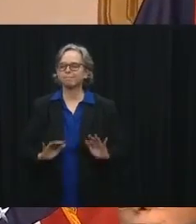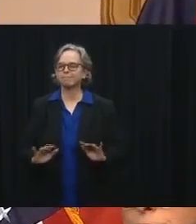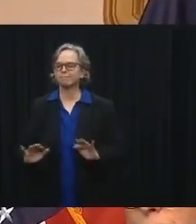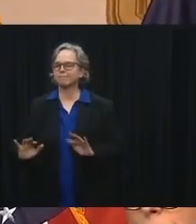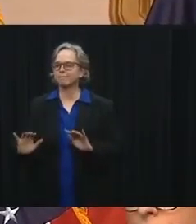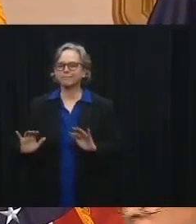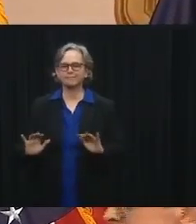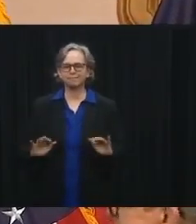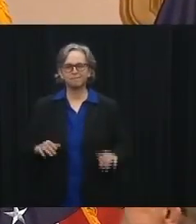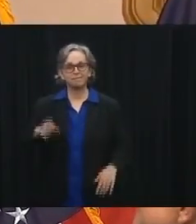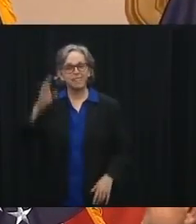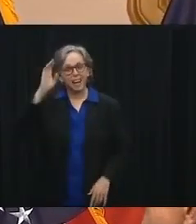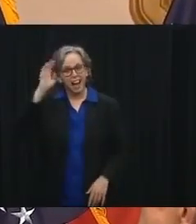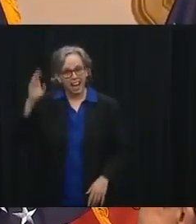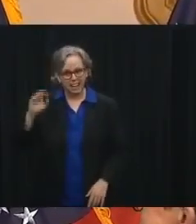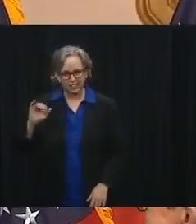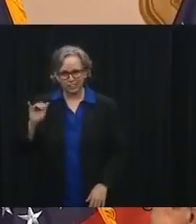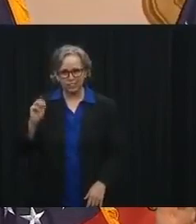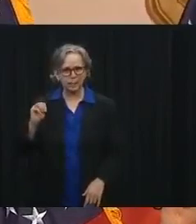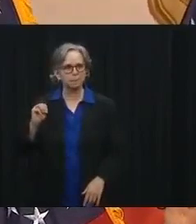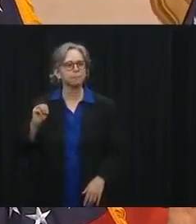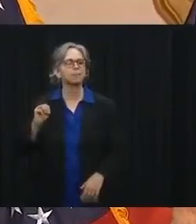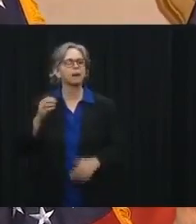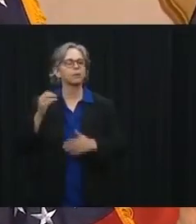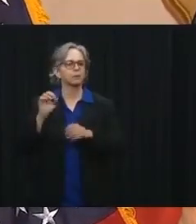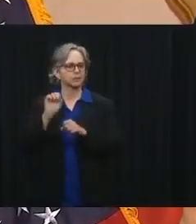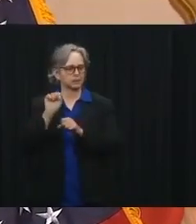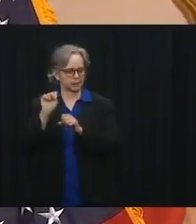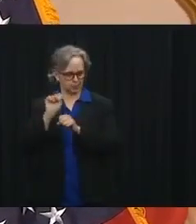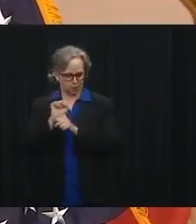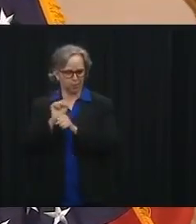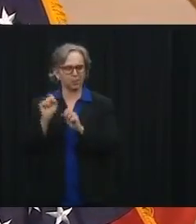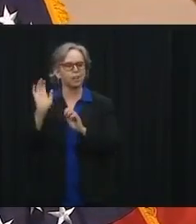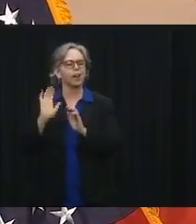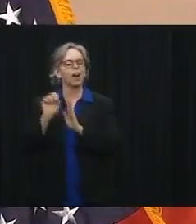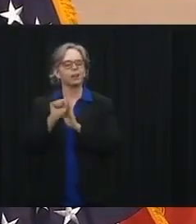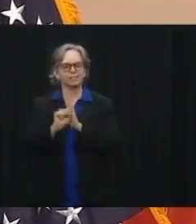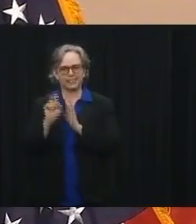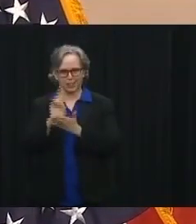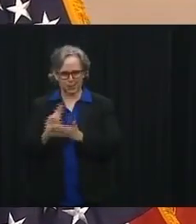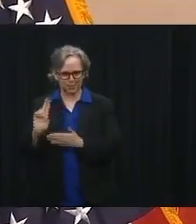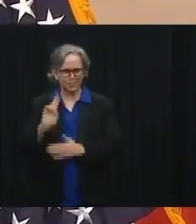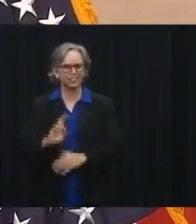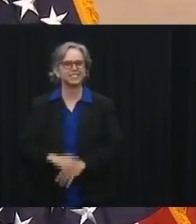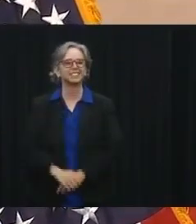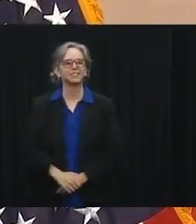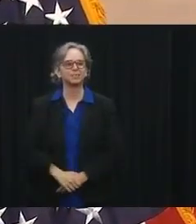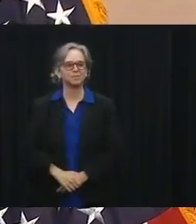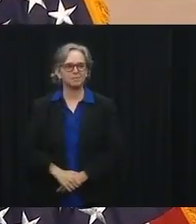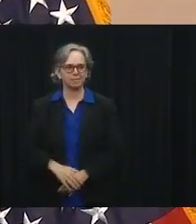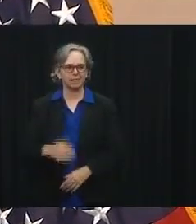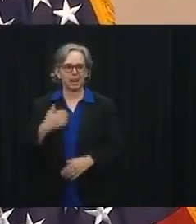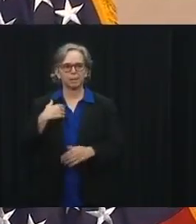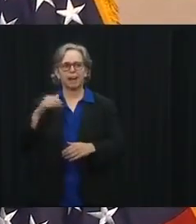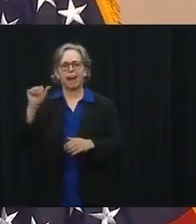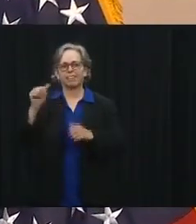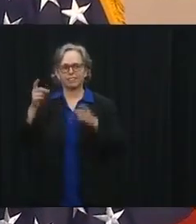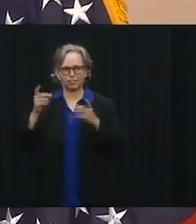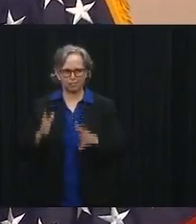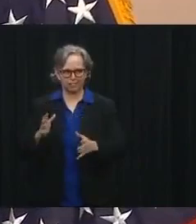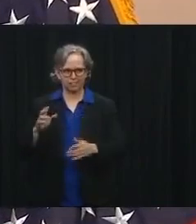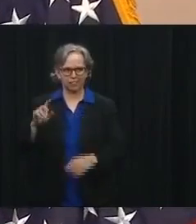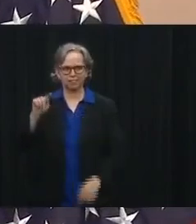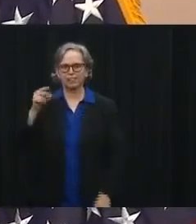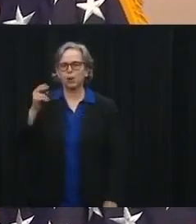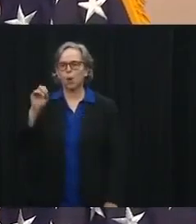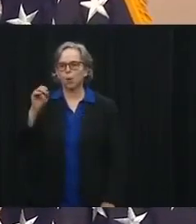Hi, Jim Tressel here from Youngstown State University. Hey, this is JT Barrett here. This is Gene Smith, your athletic director at The Ohio State University. Matt